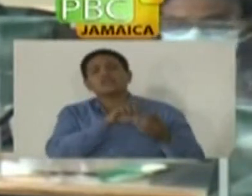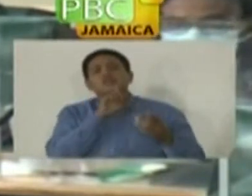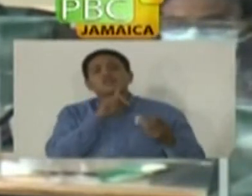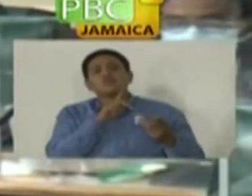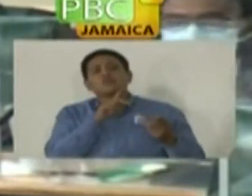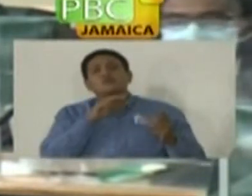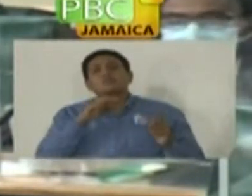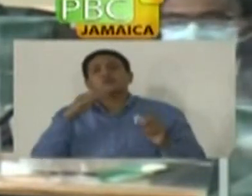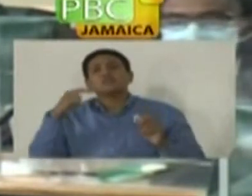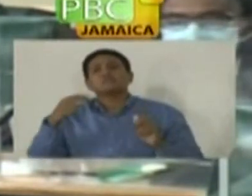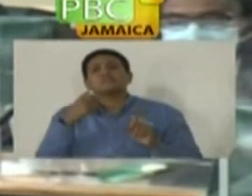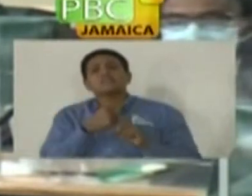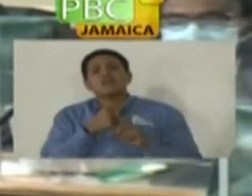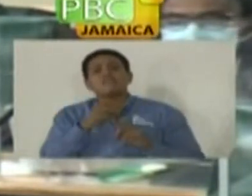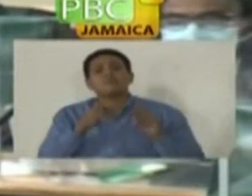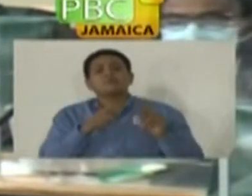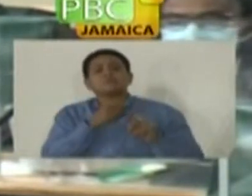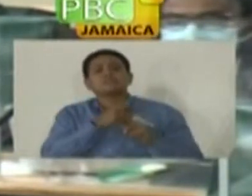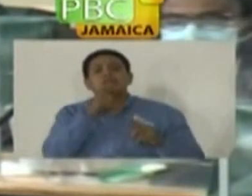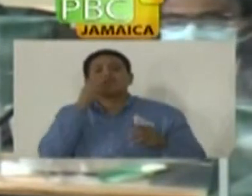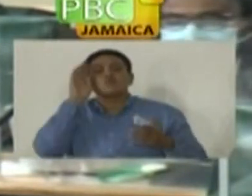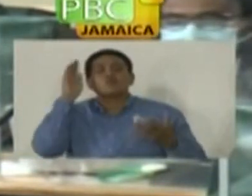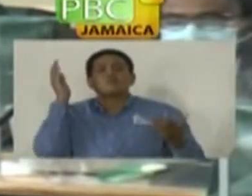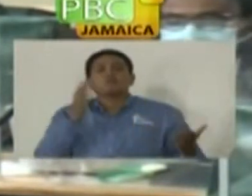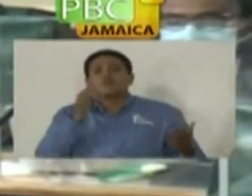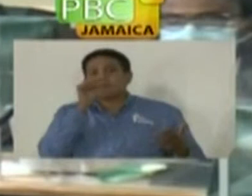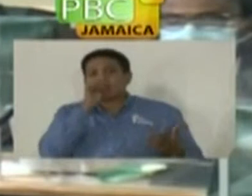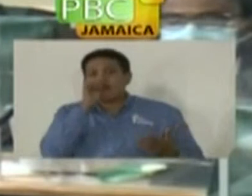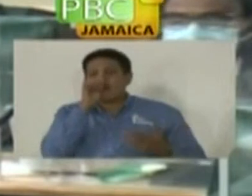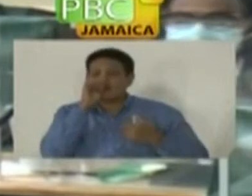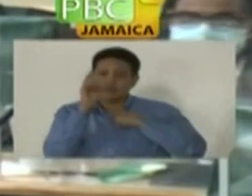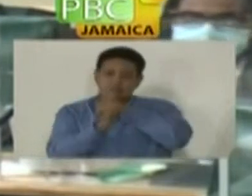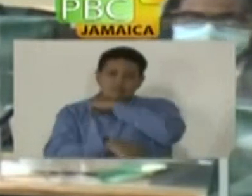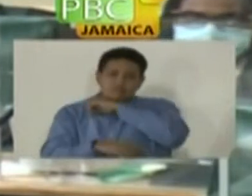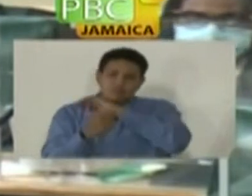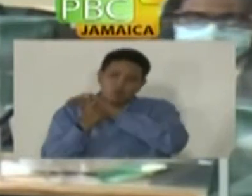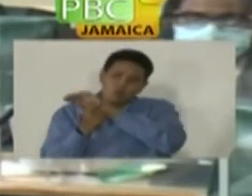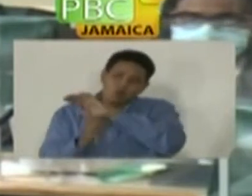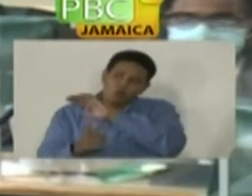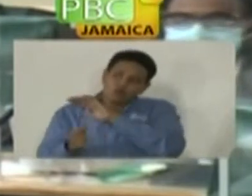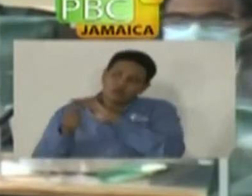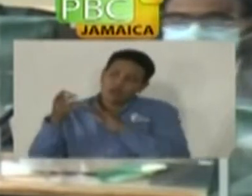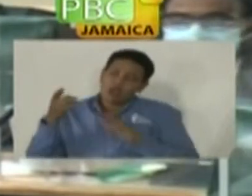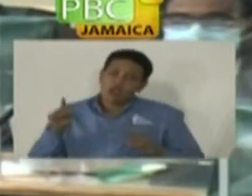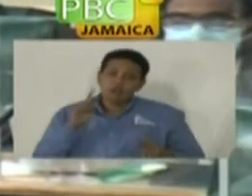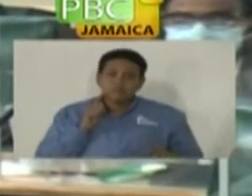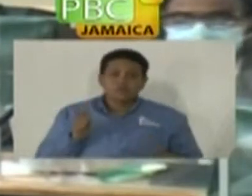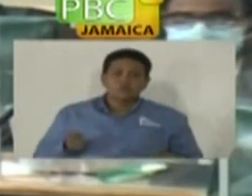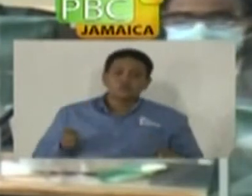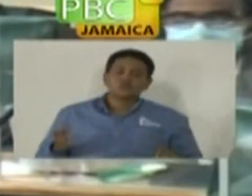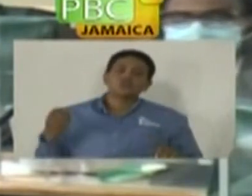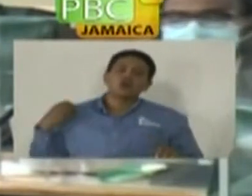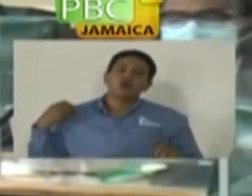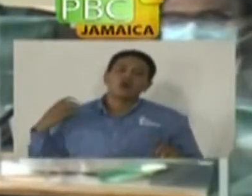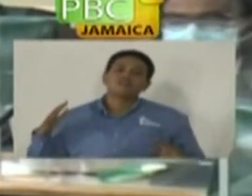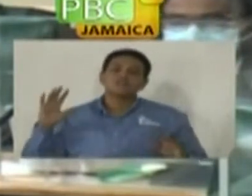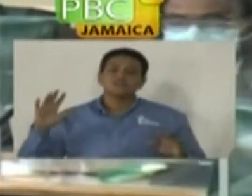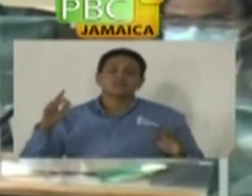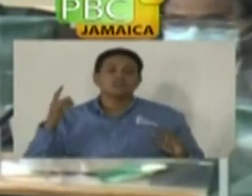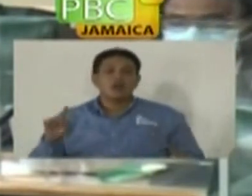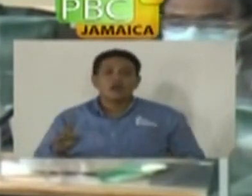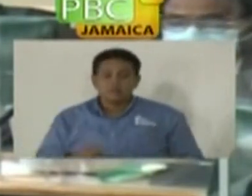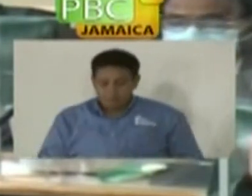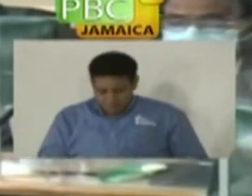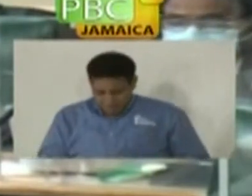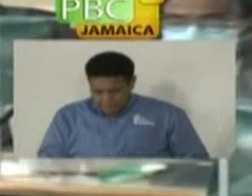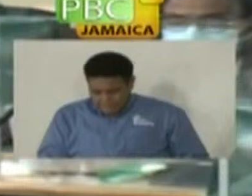of persons who bring private prosecution as judicial officers,